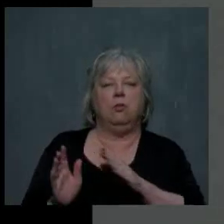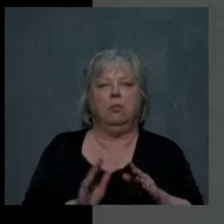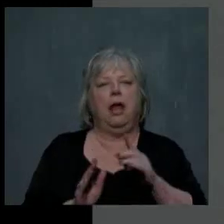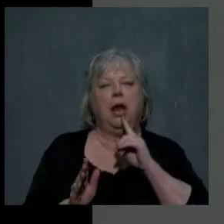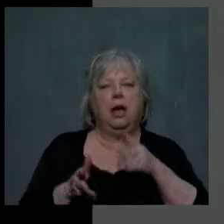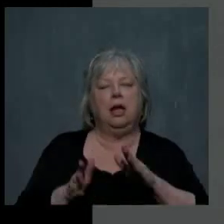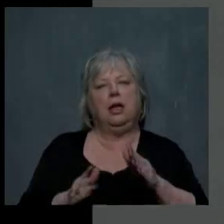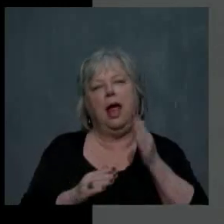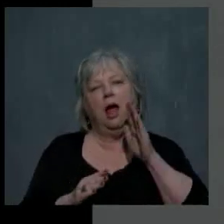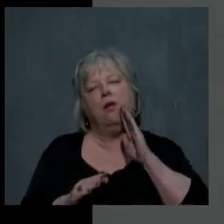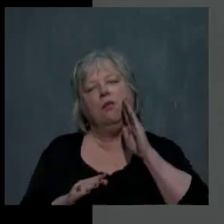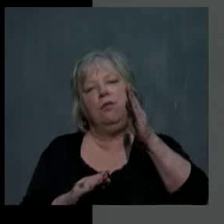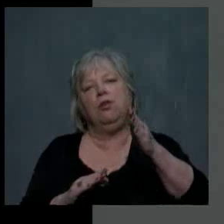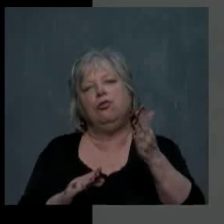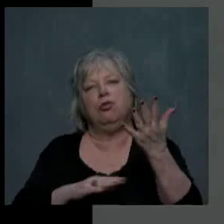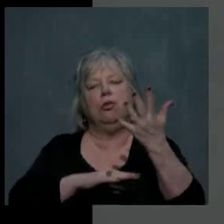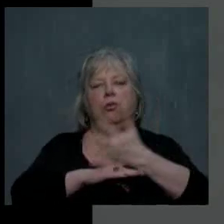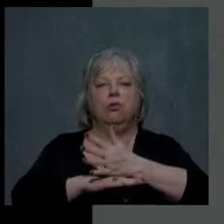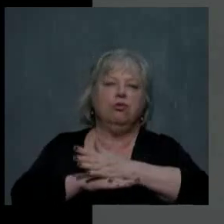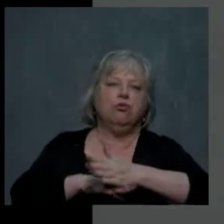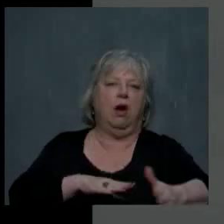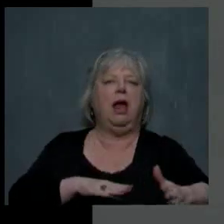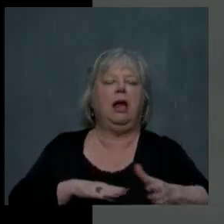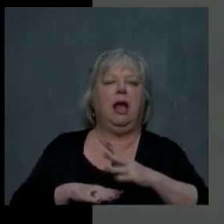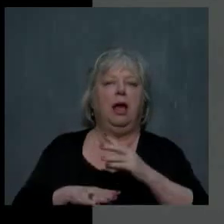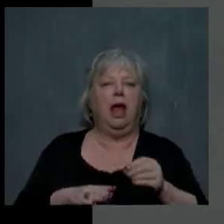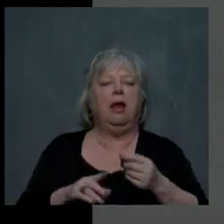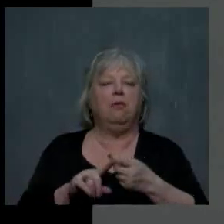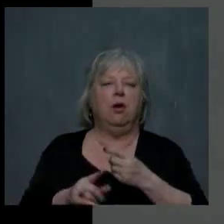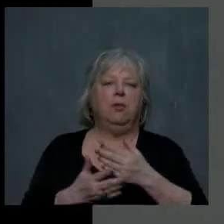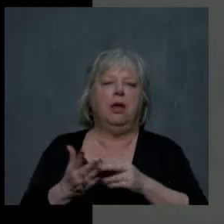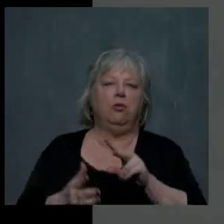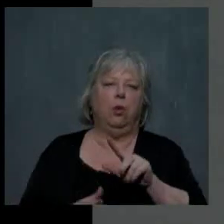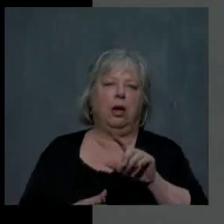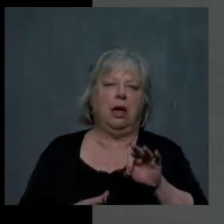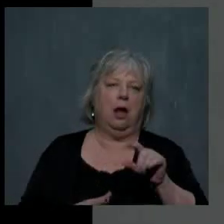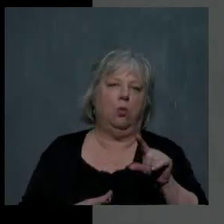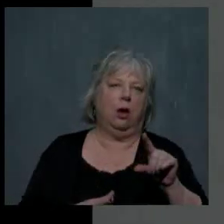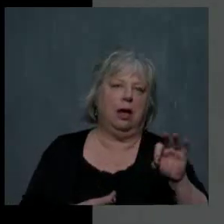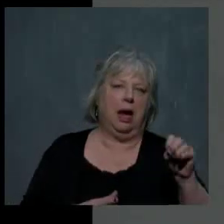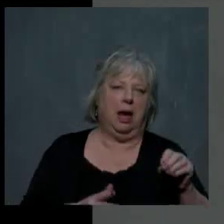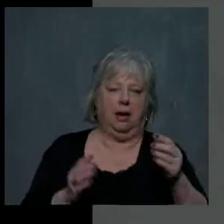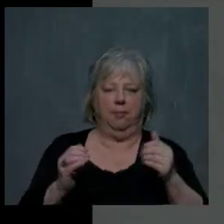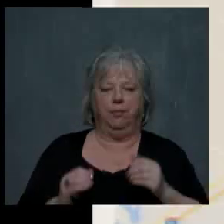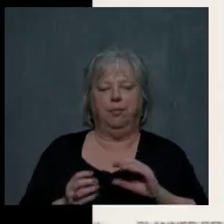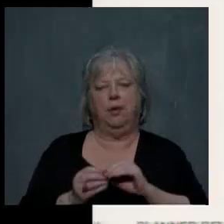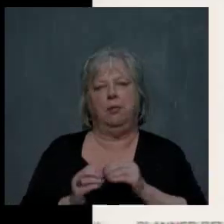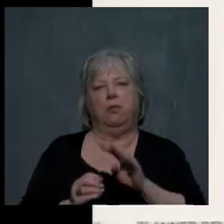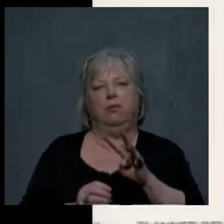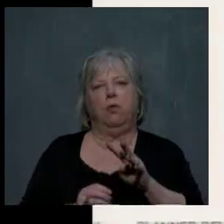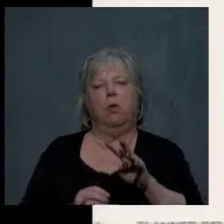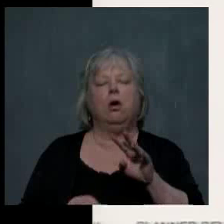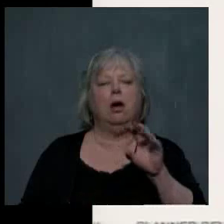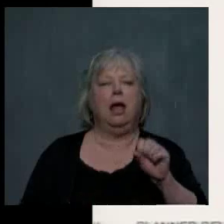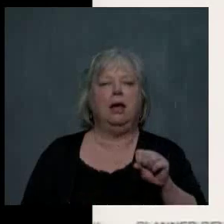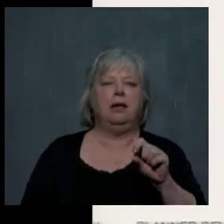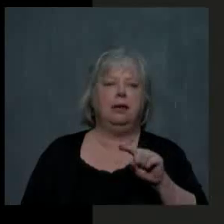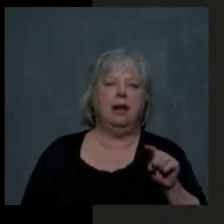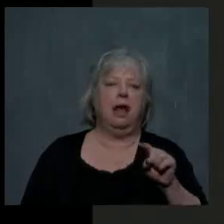lots with the extension of the infrastructure, and the variance request from section 29-190. Item number 4, file number